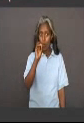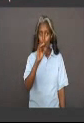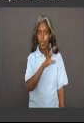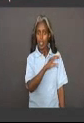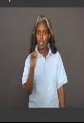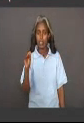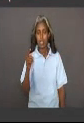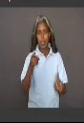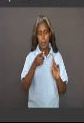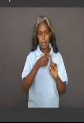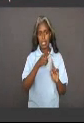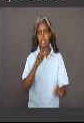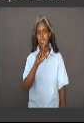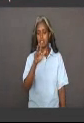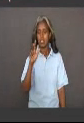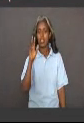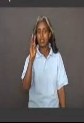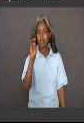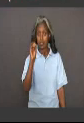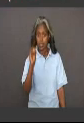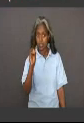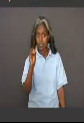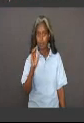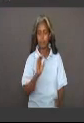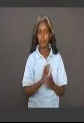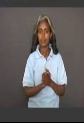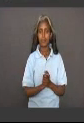and plus 360.